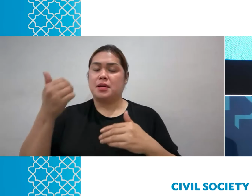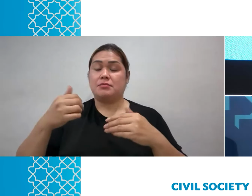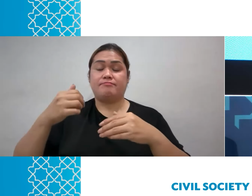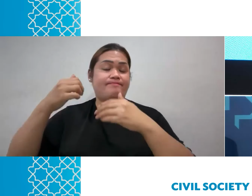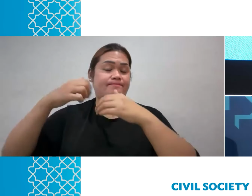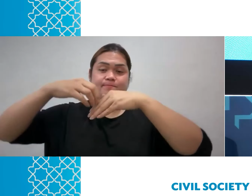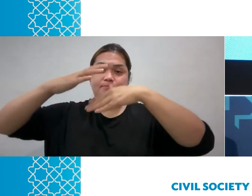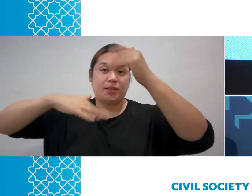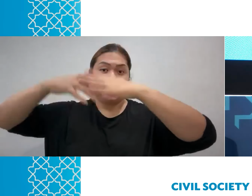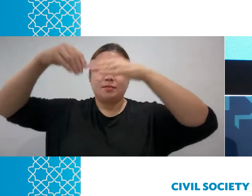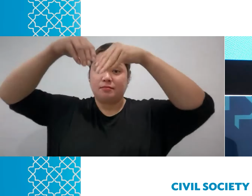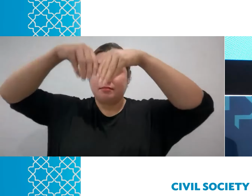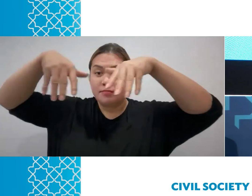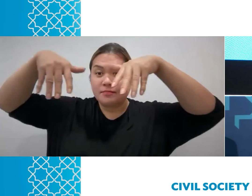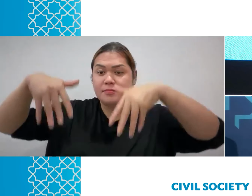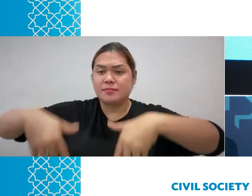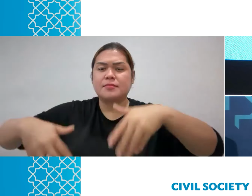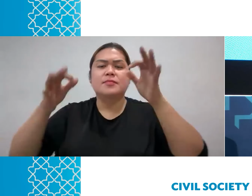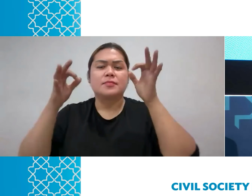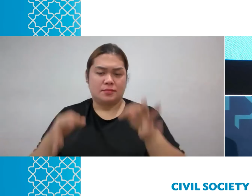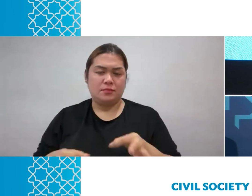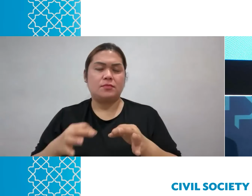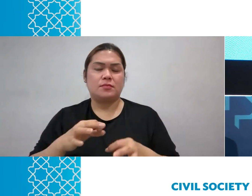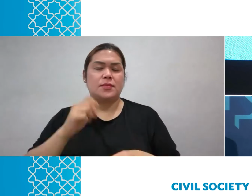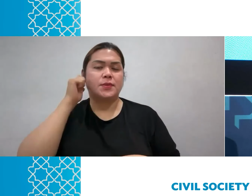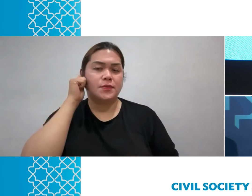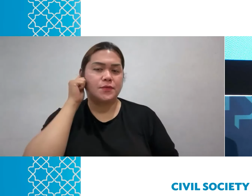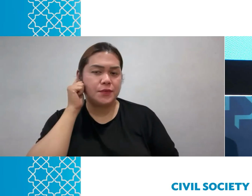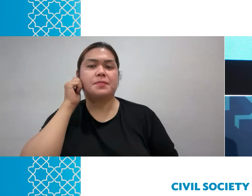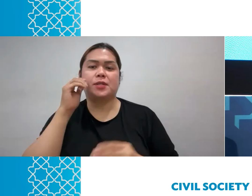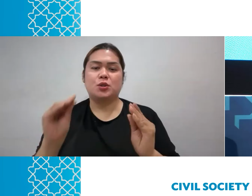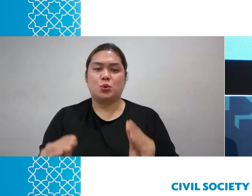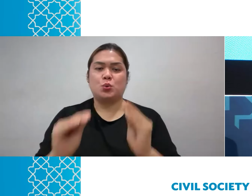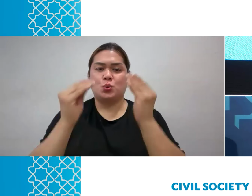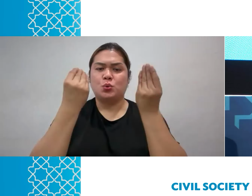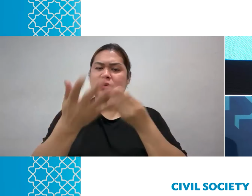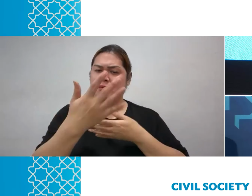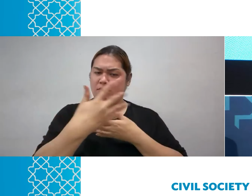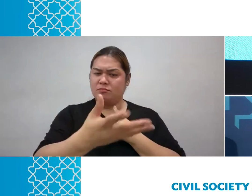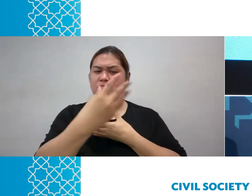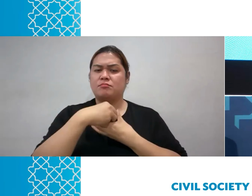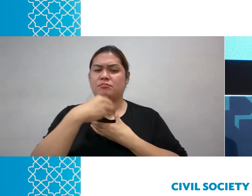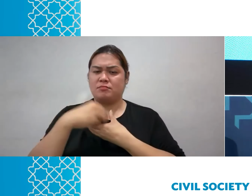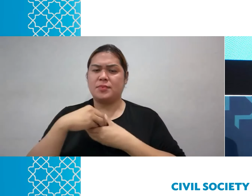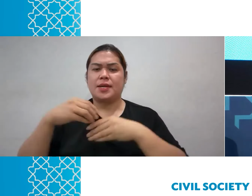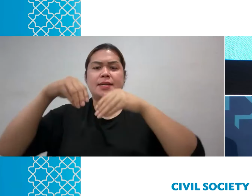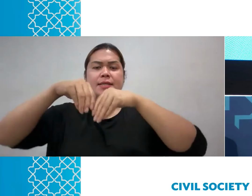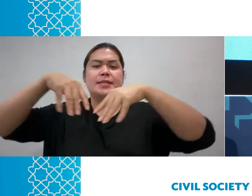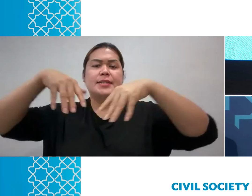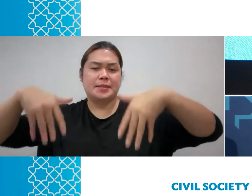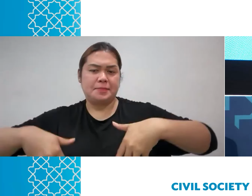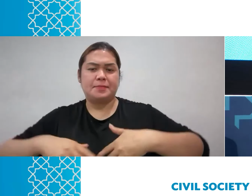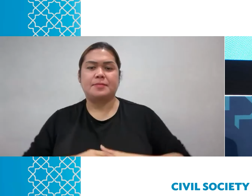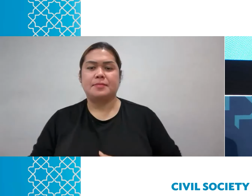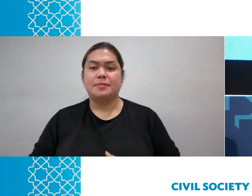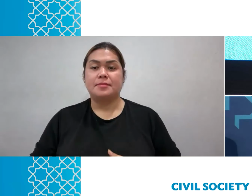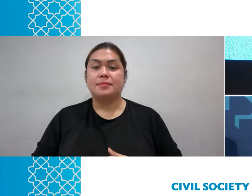women, are incorporated systematically. So I'll conclude here, but I would also like to listen from Sir.